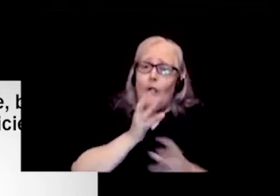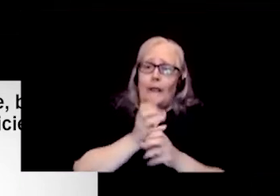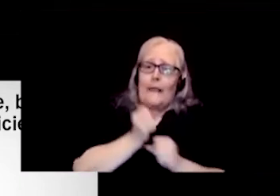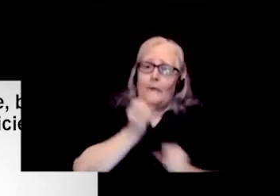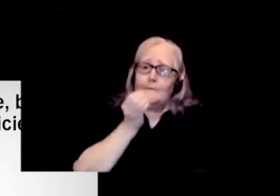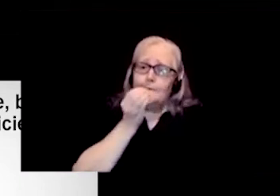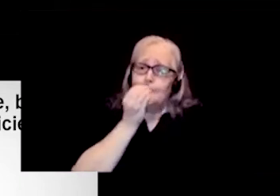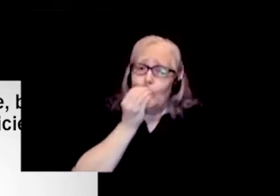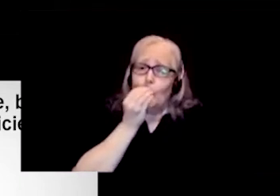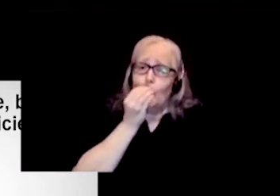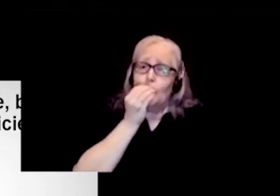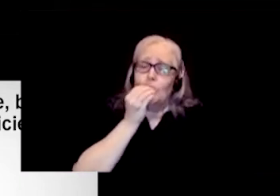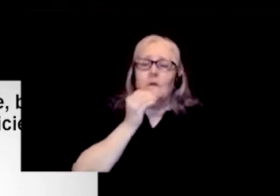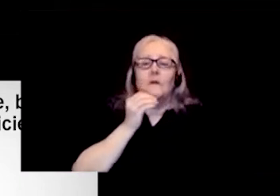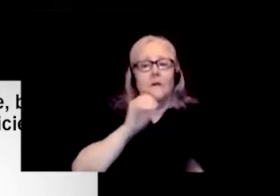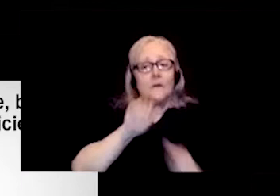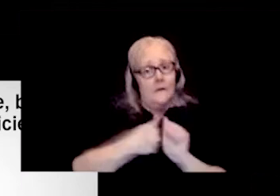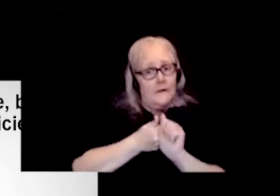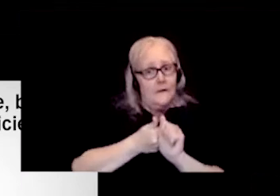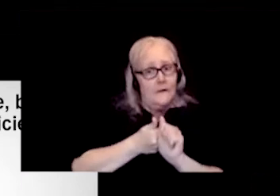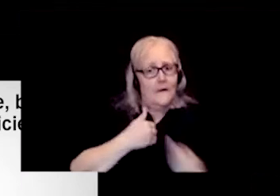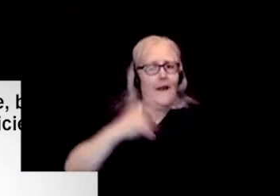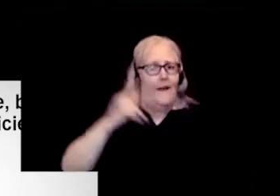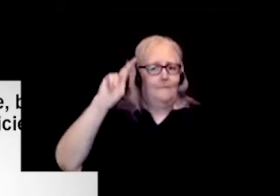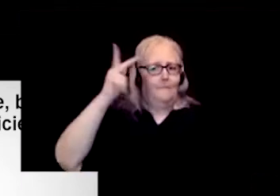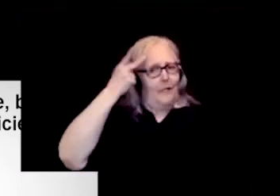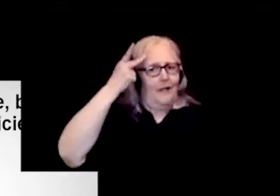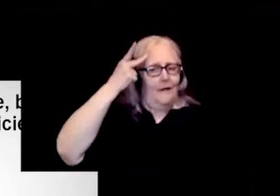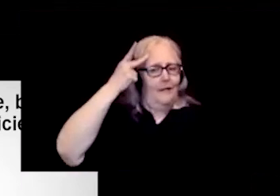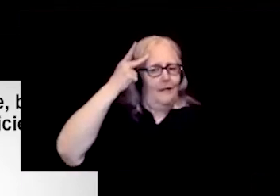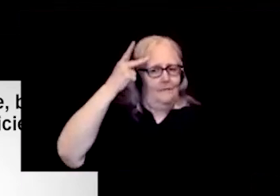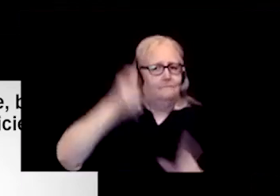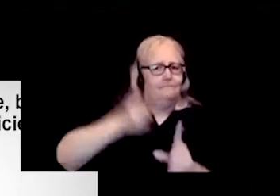all political determinants of health.